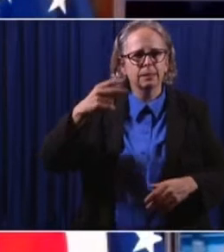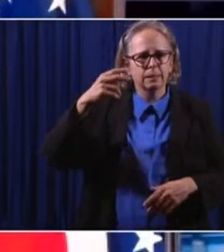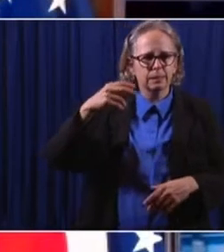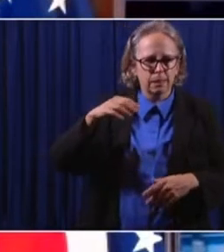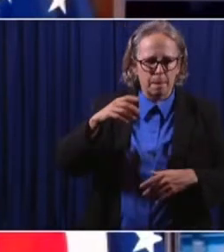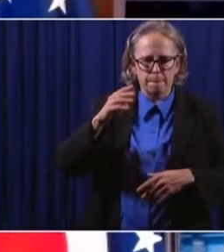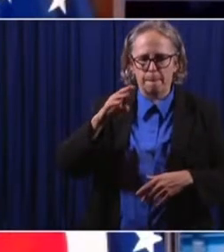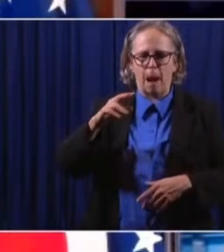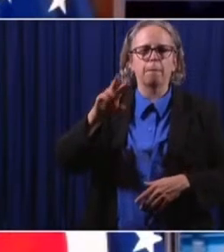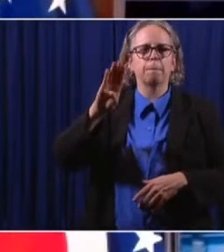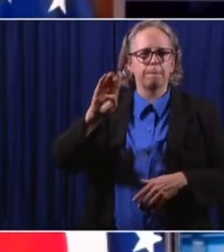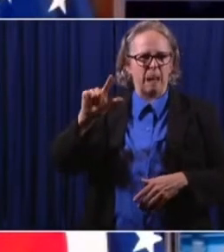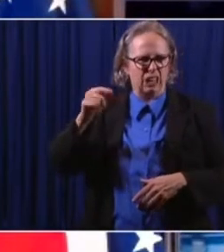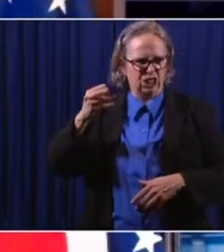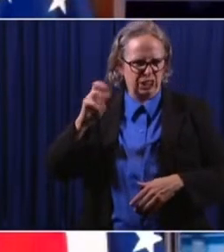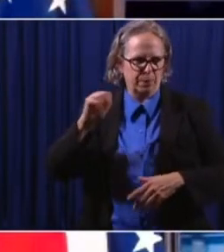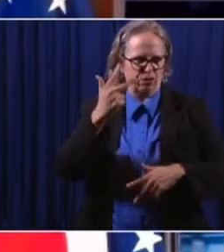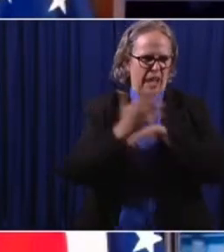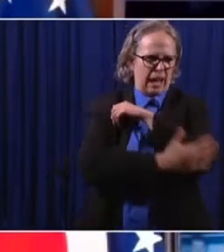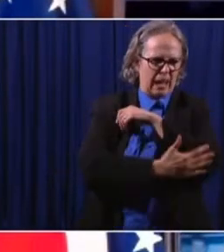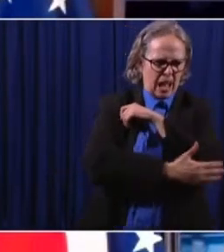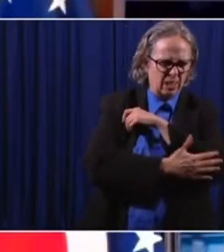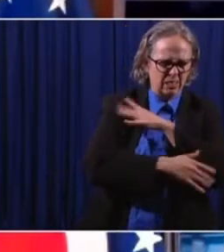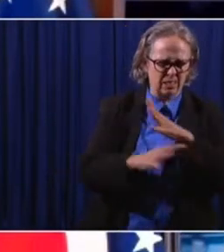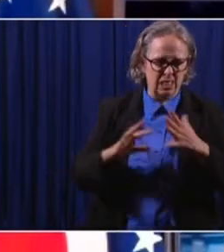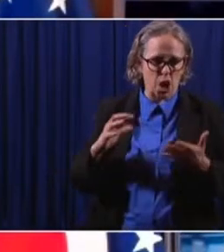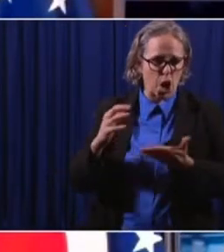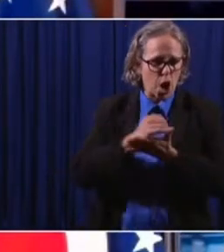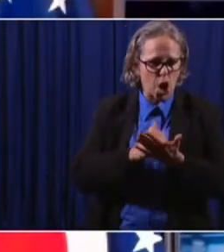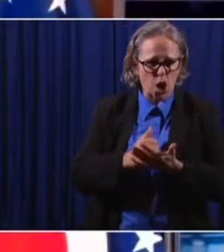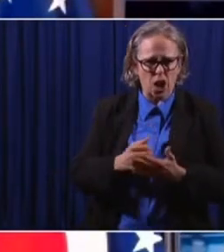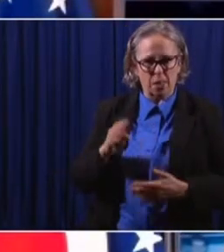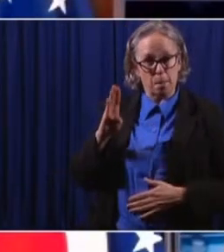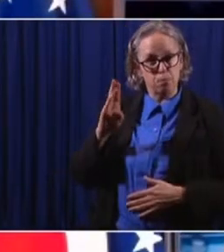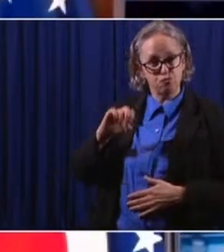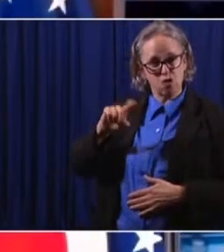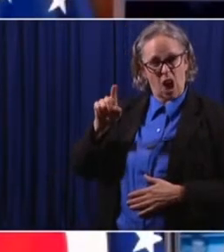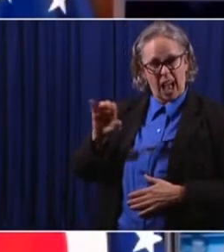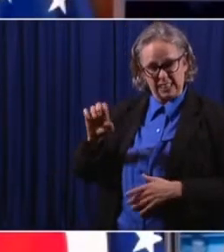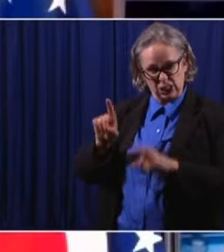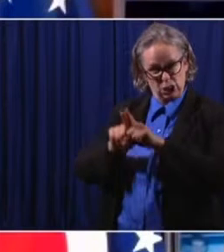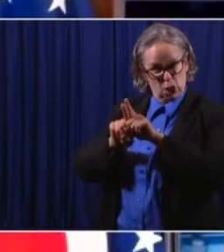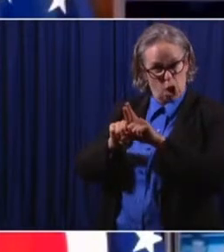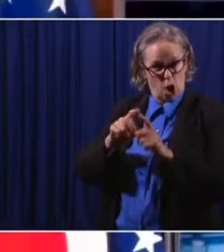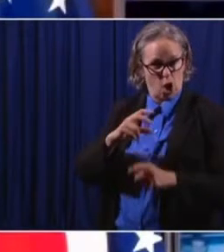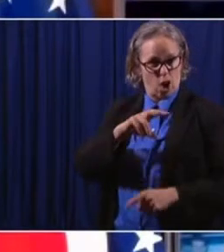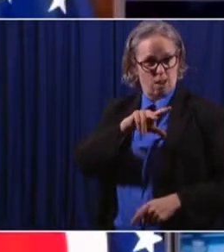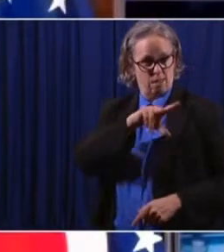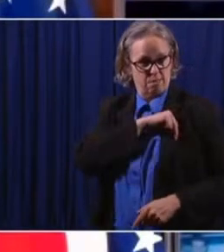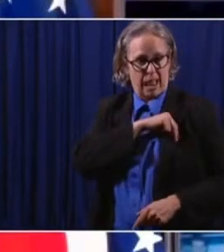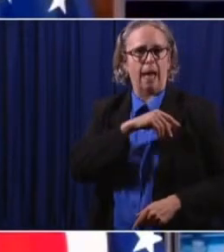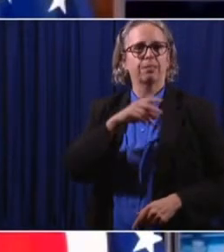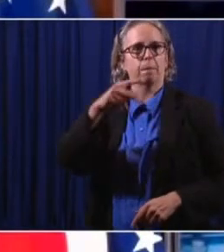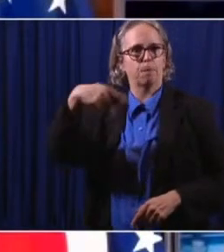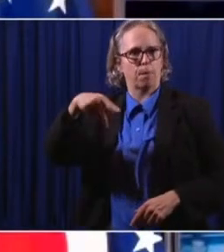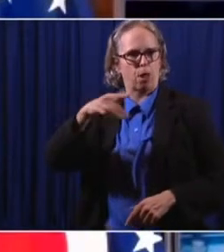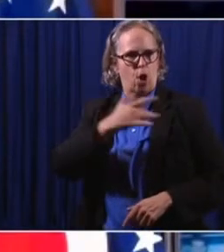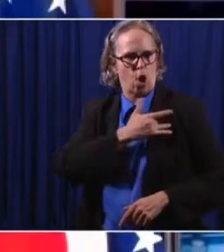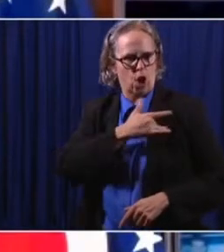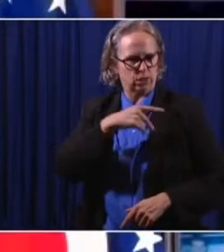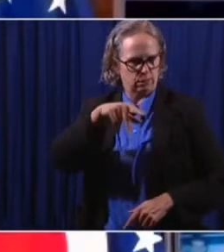and the Purple Heart for his great work, a true American hero. And during this time when we're fighting the war